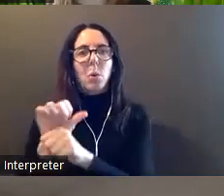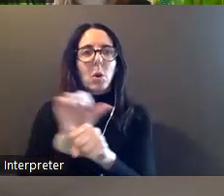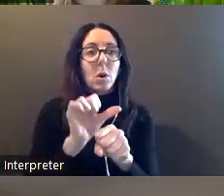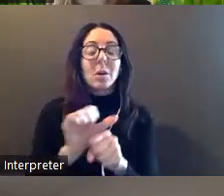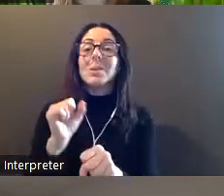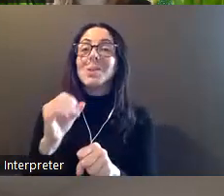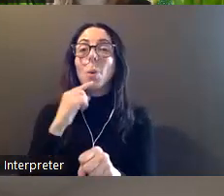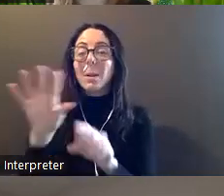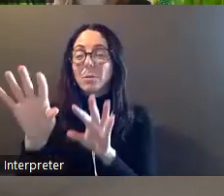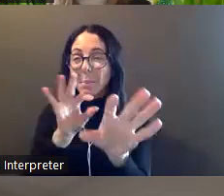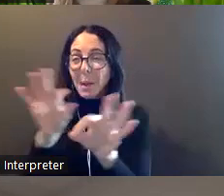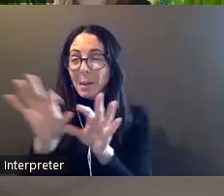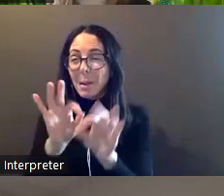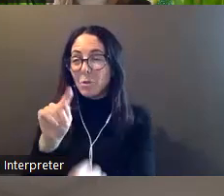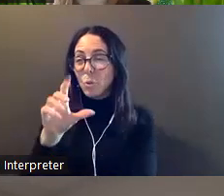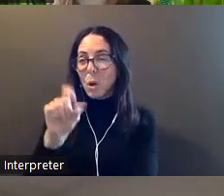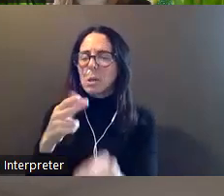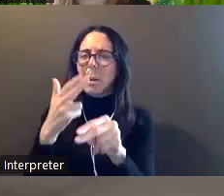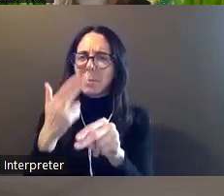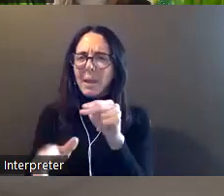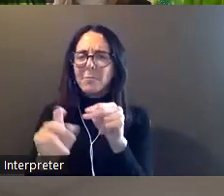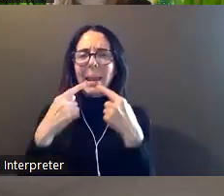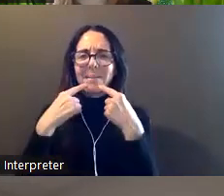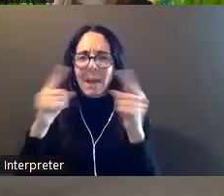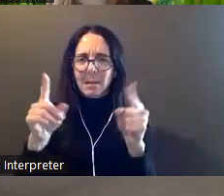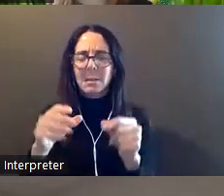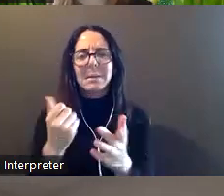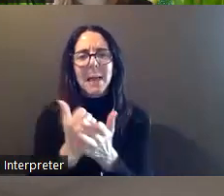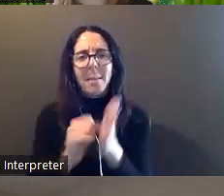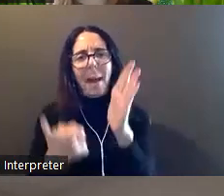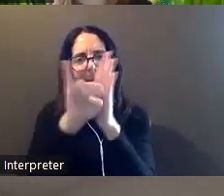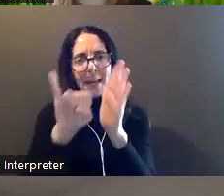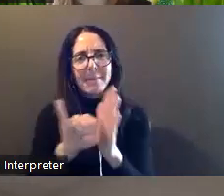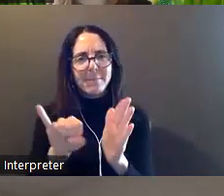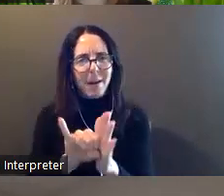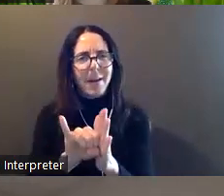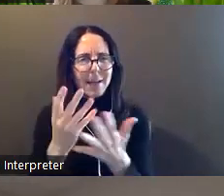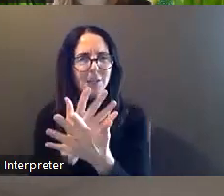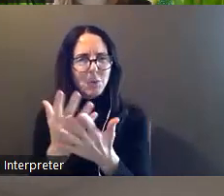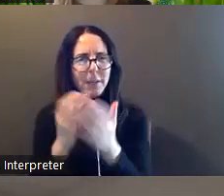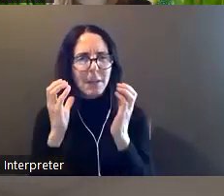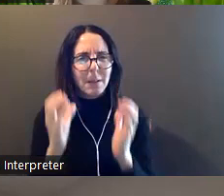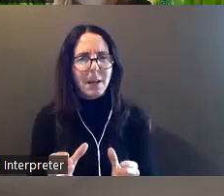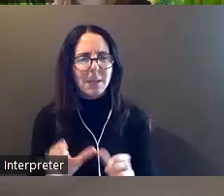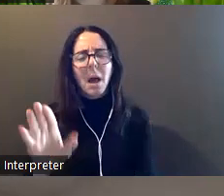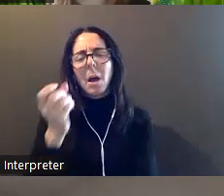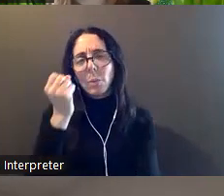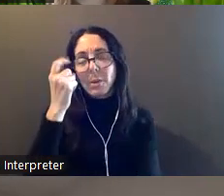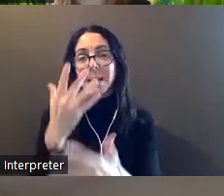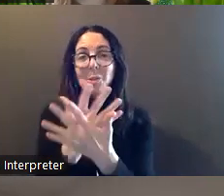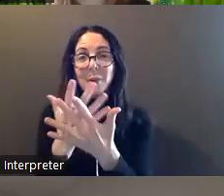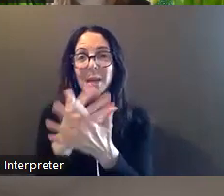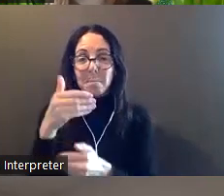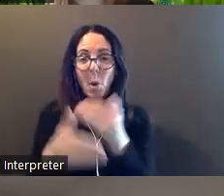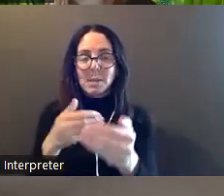we did select are brief yet effective at screening our clients. We recognize the screening process is